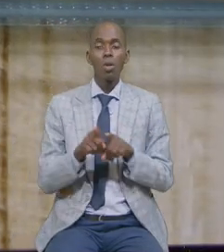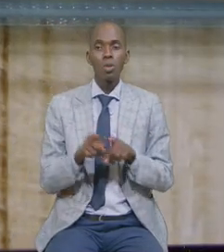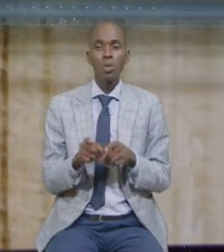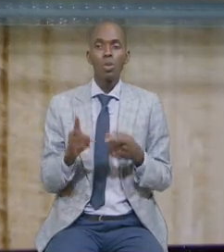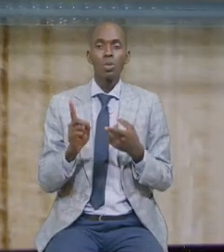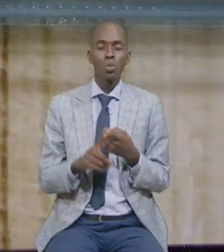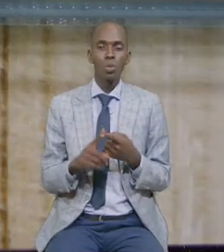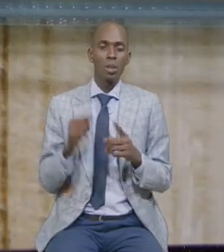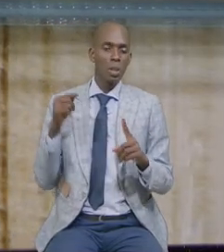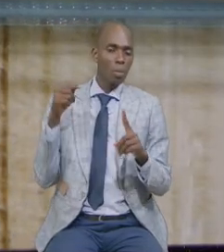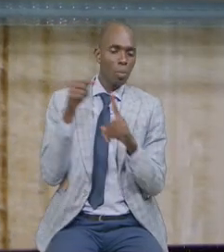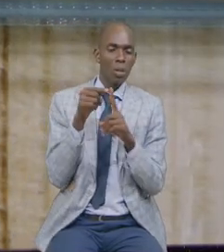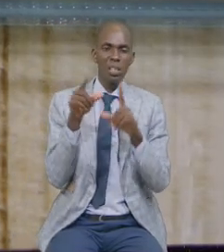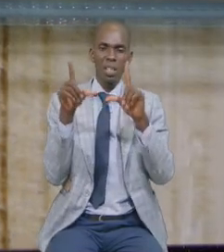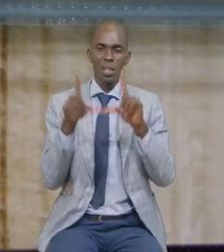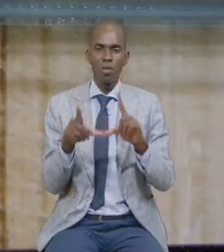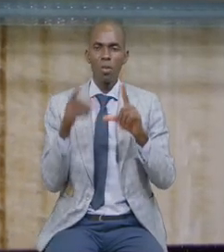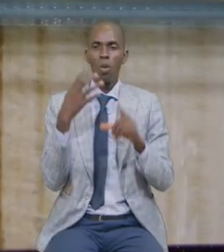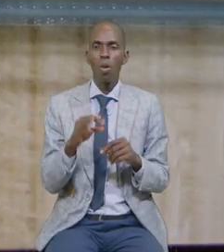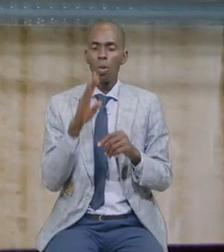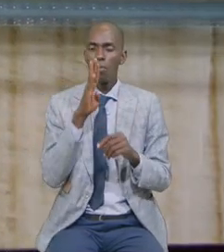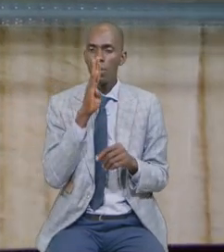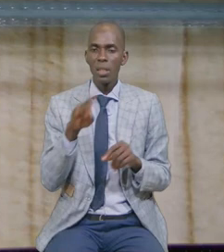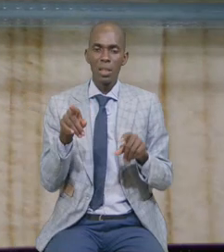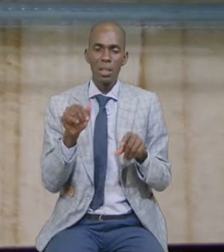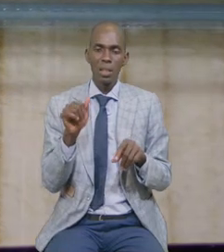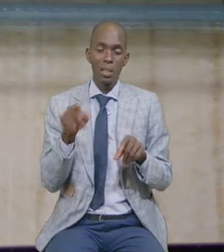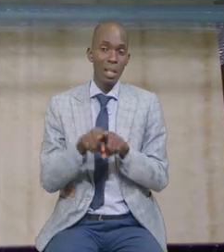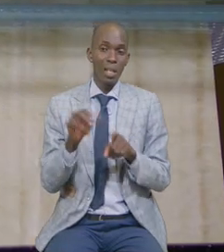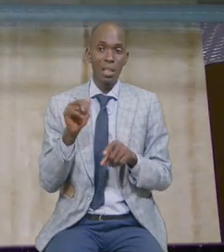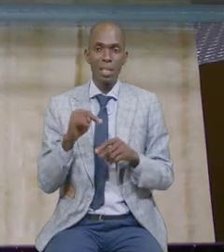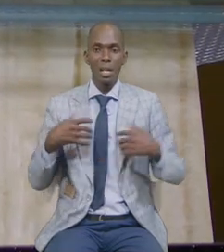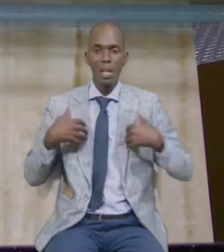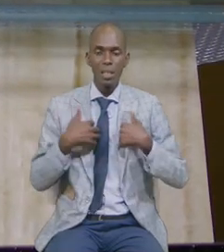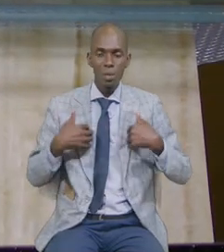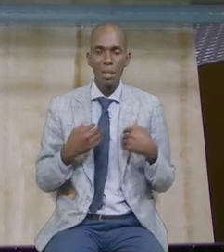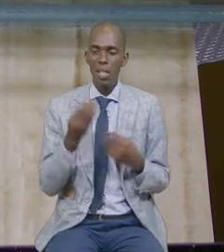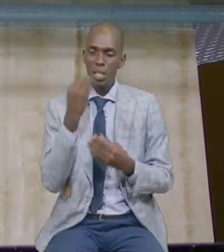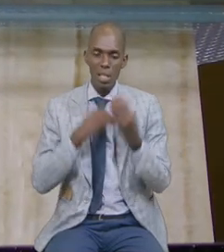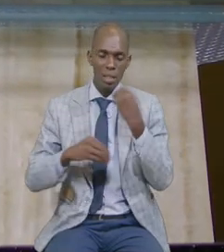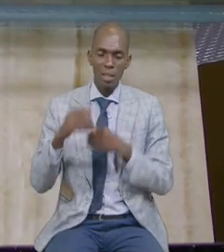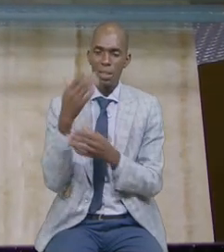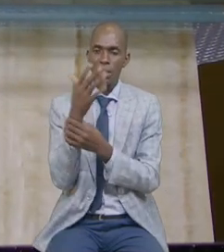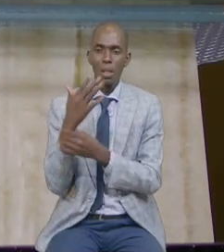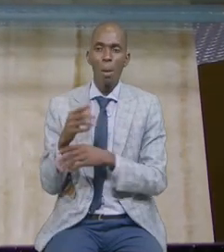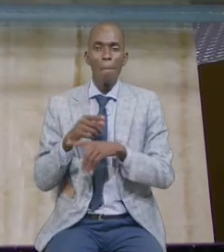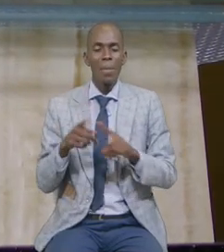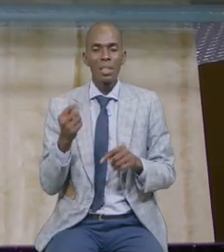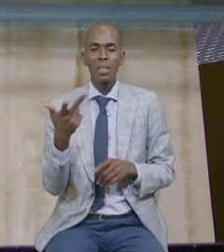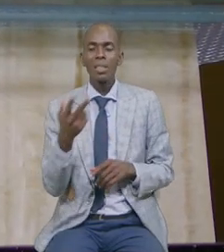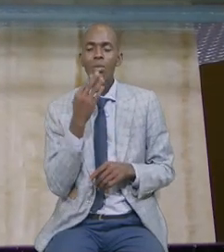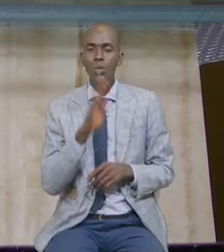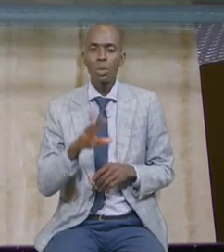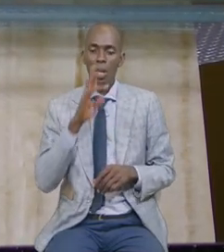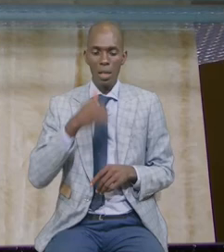an animal to eat grass. As Shadrach, Meshach, and Abednego, they were still alive. You will be